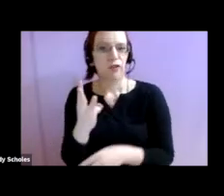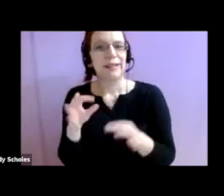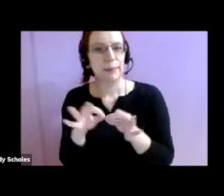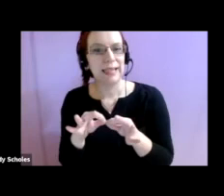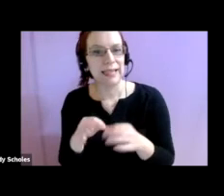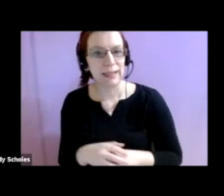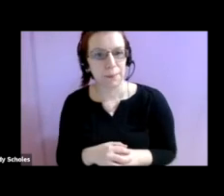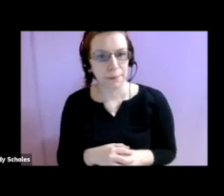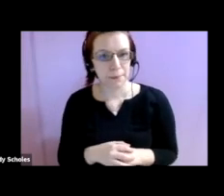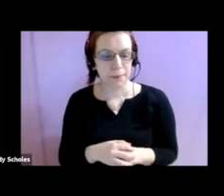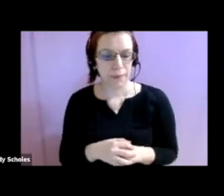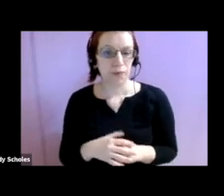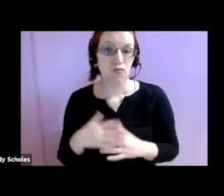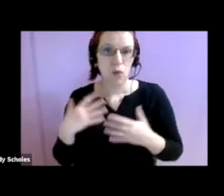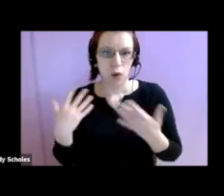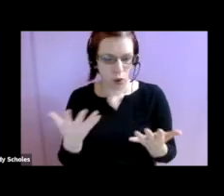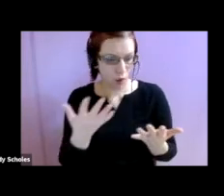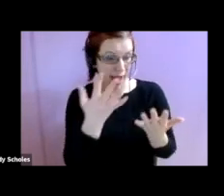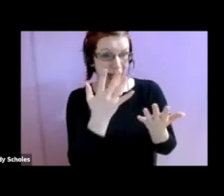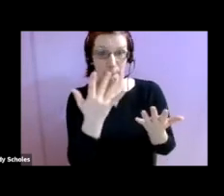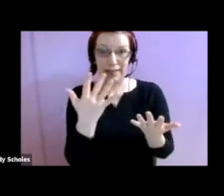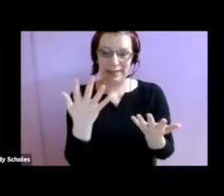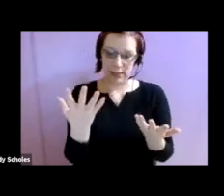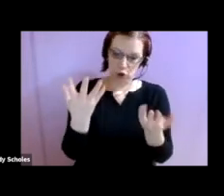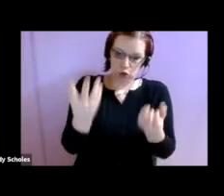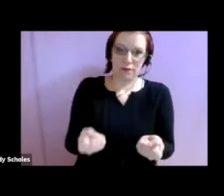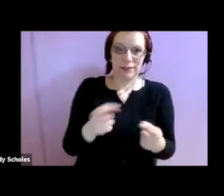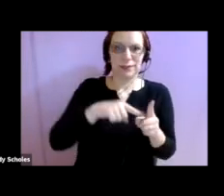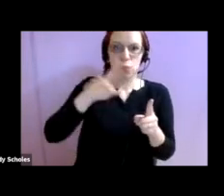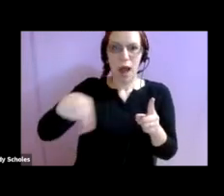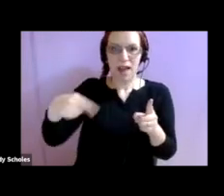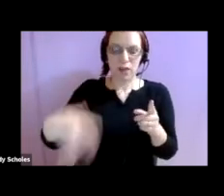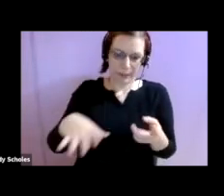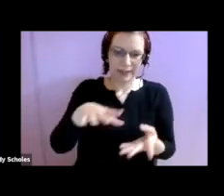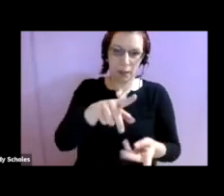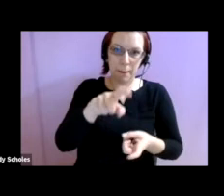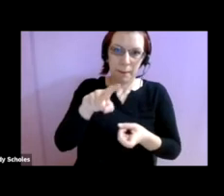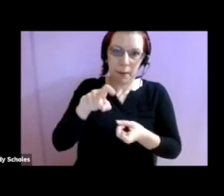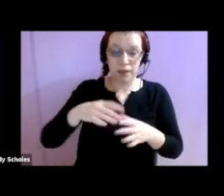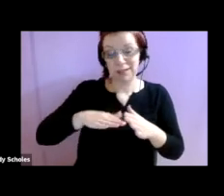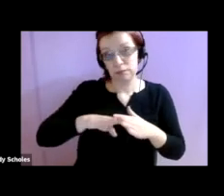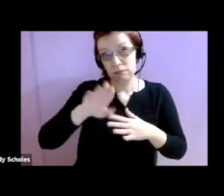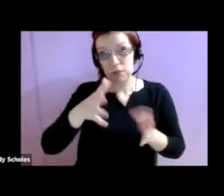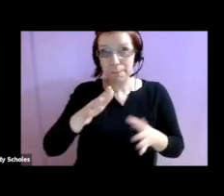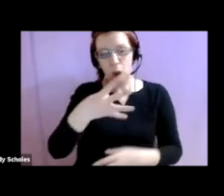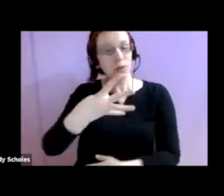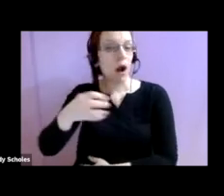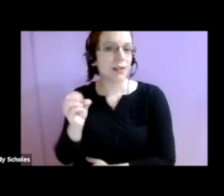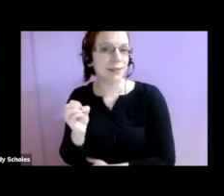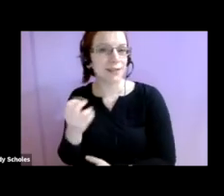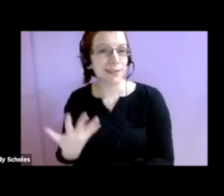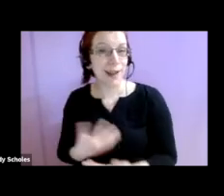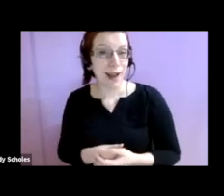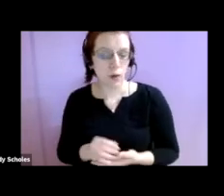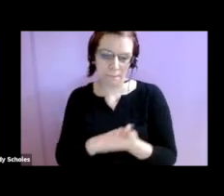catalogue of gravitational wave signals is now up to around 90. Again, and that increases, of course, the science that we can do.